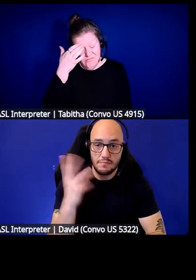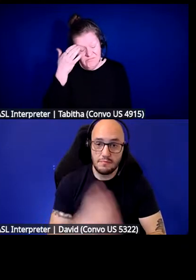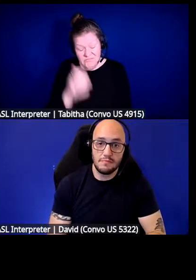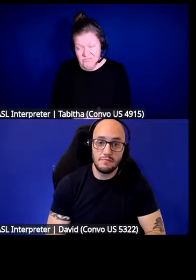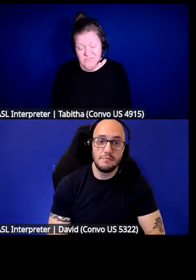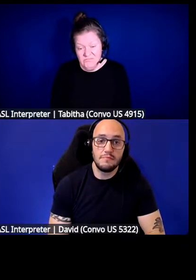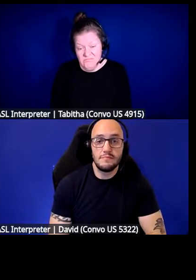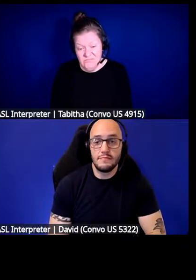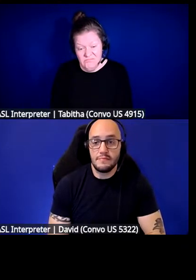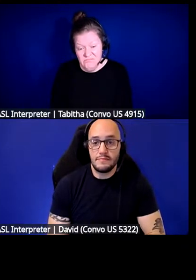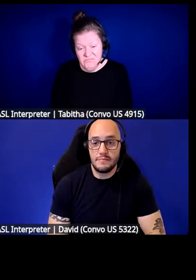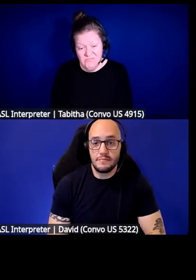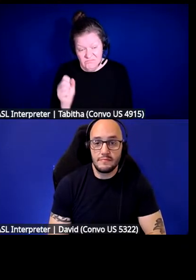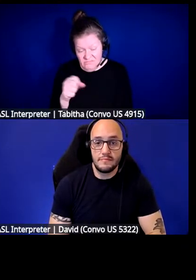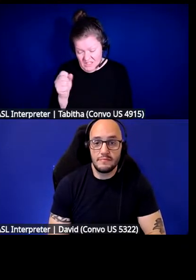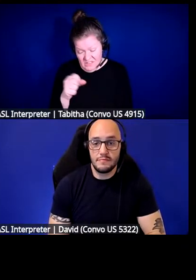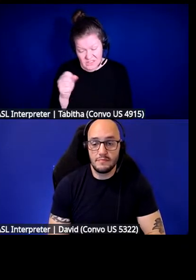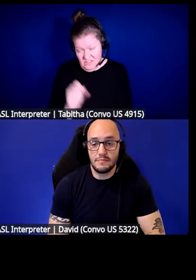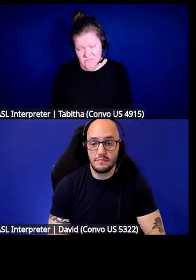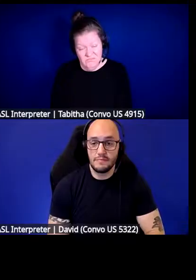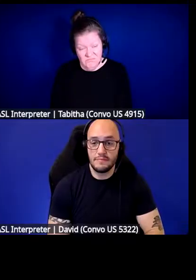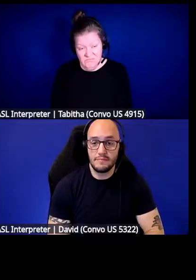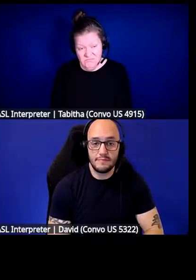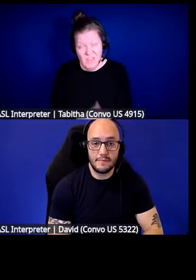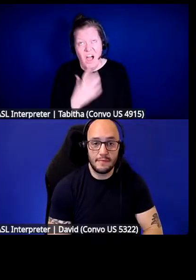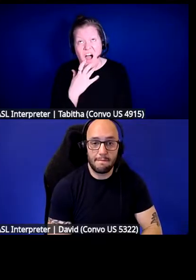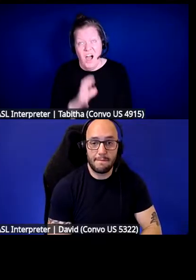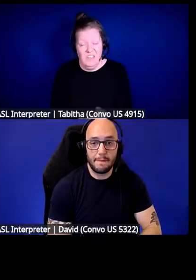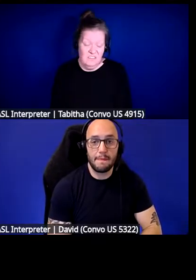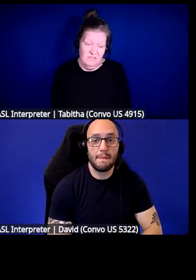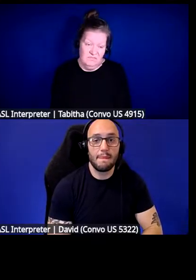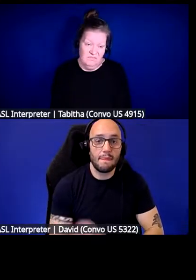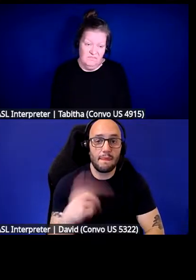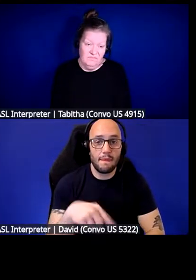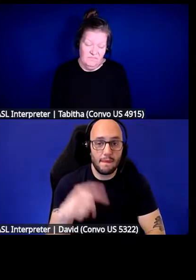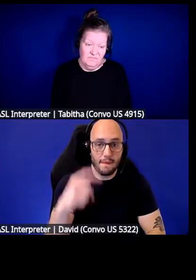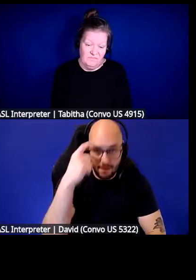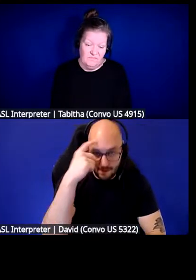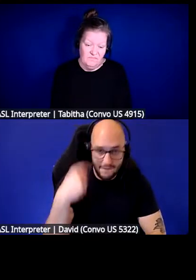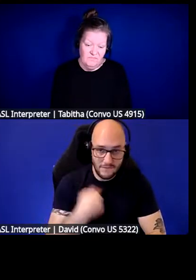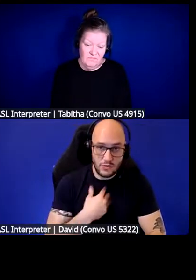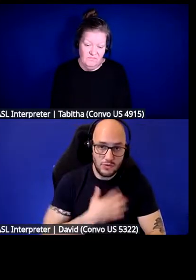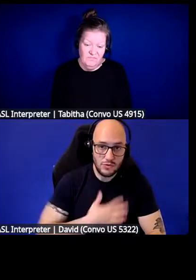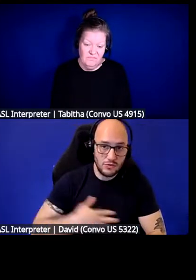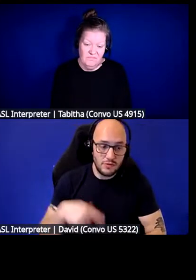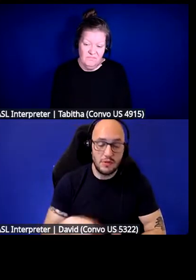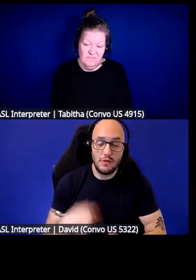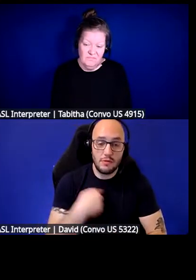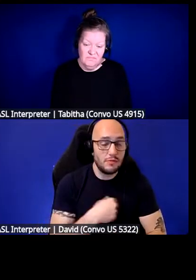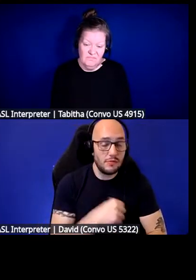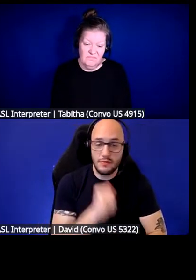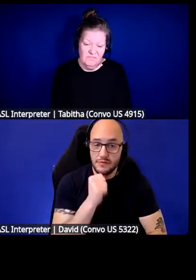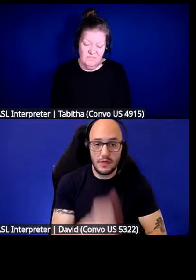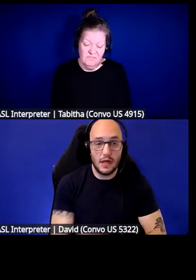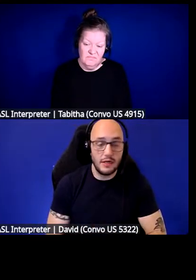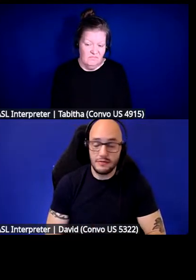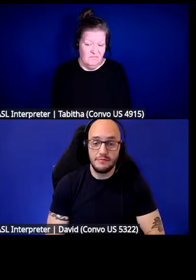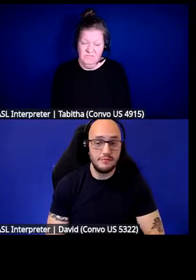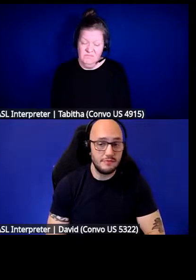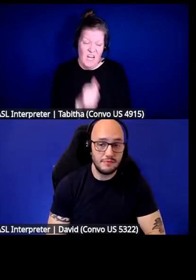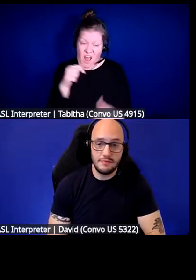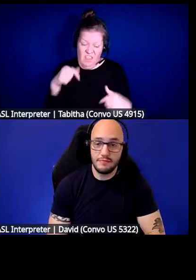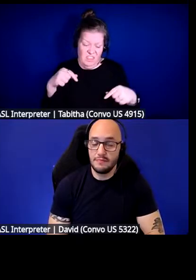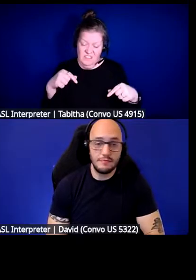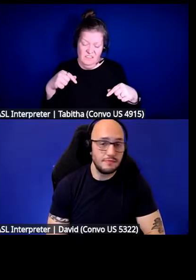Ooh, Yes. Hot. see, y'all think we're enjoying this. We're not enjoying this. Not this.